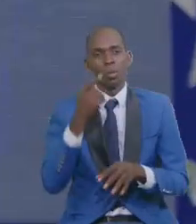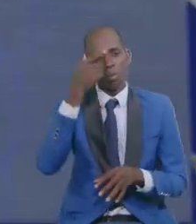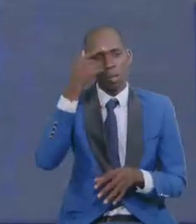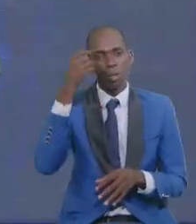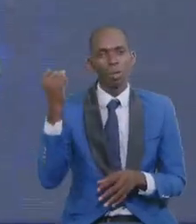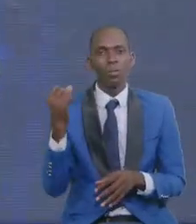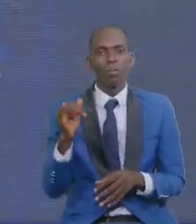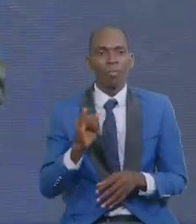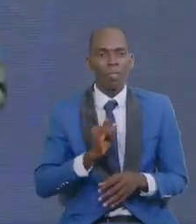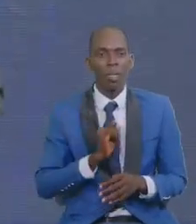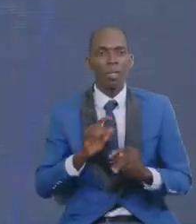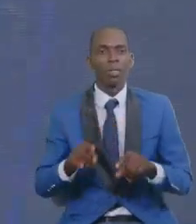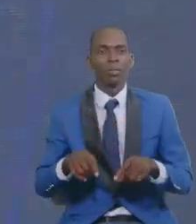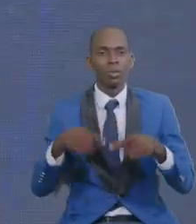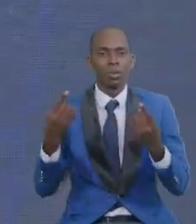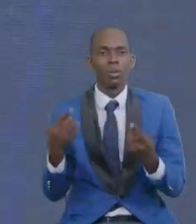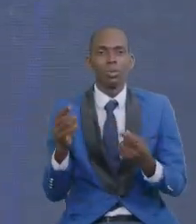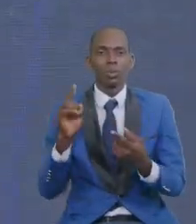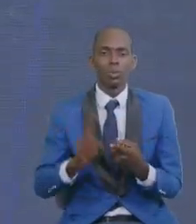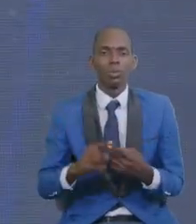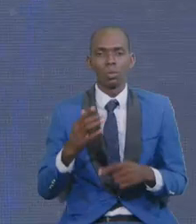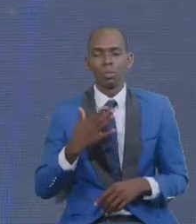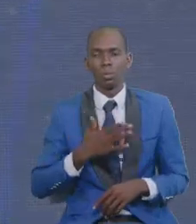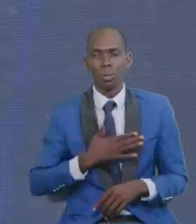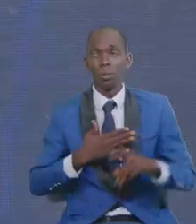Because I go unto my Father.